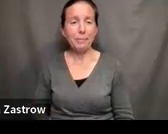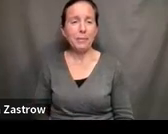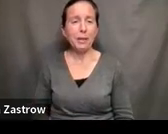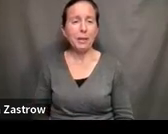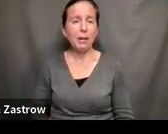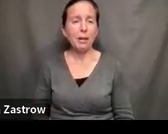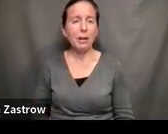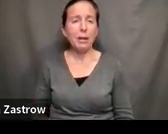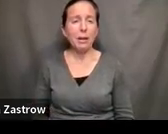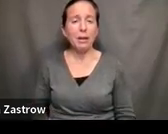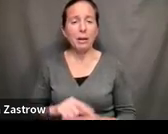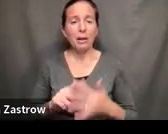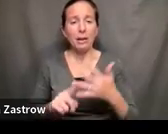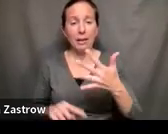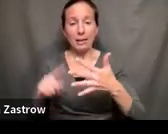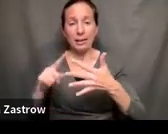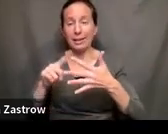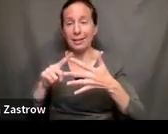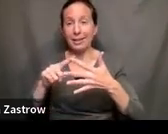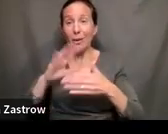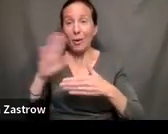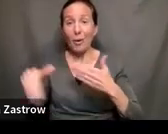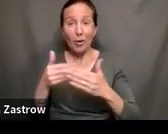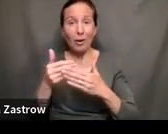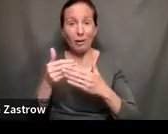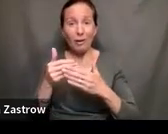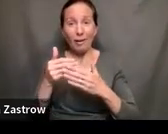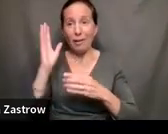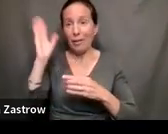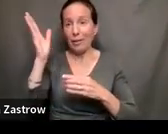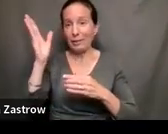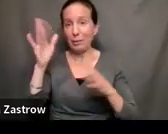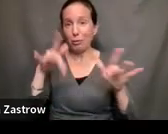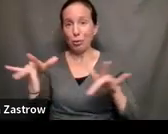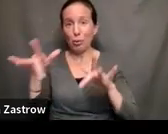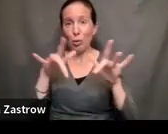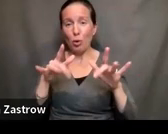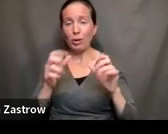is we record all of these and put them out on our website.